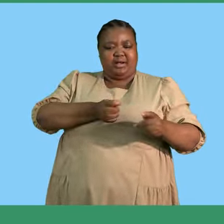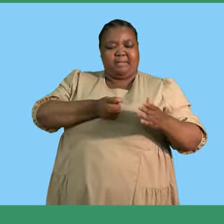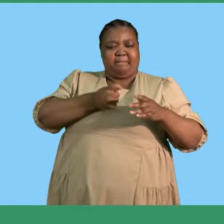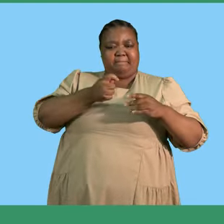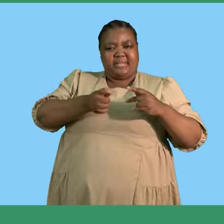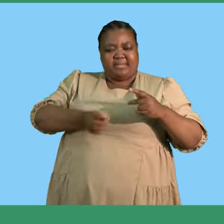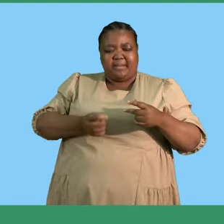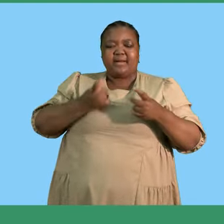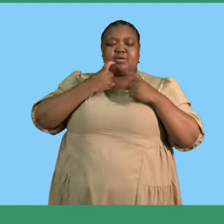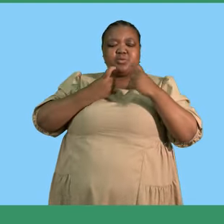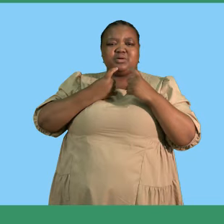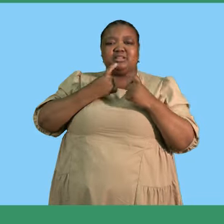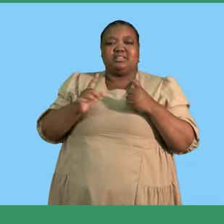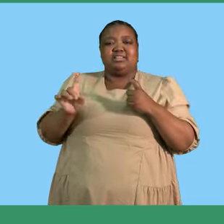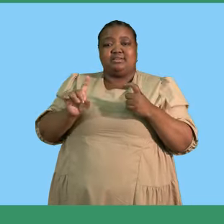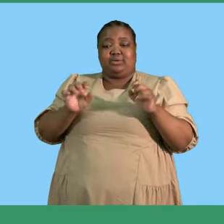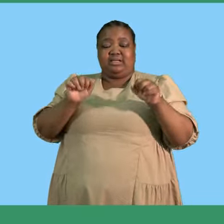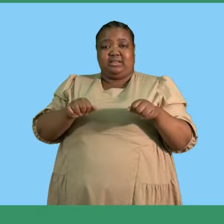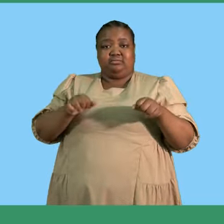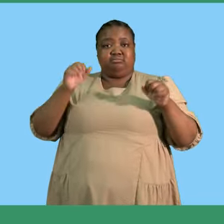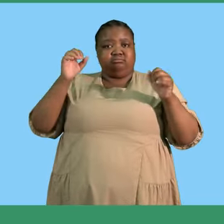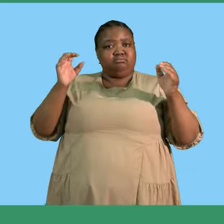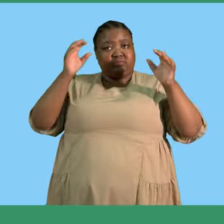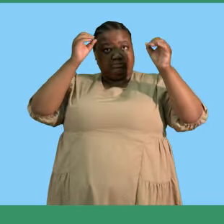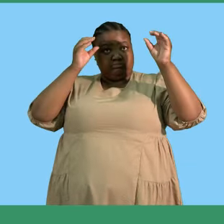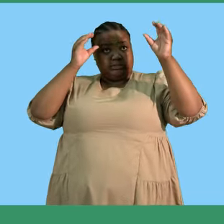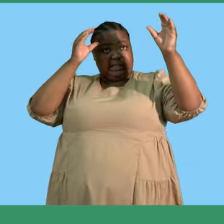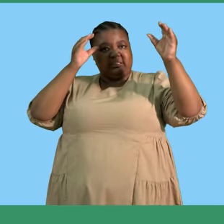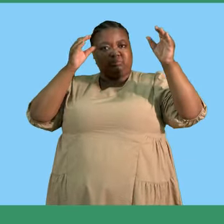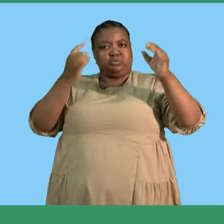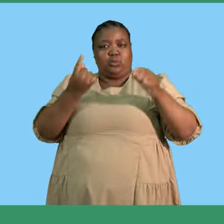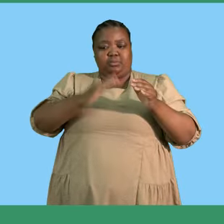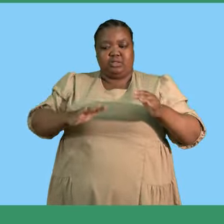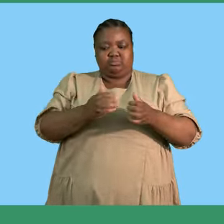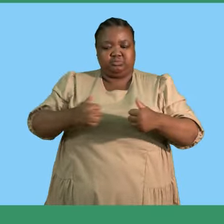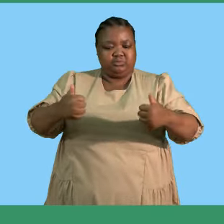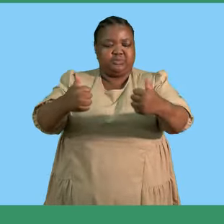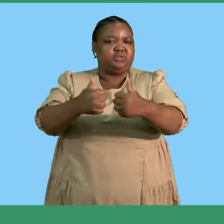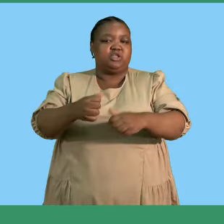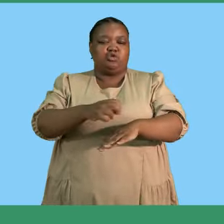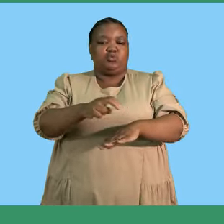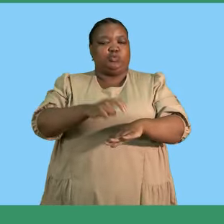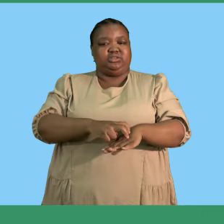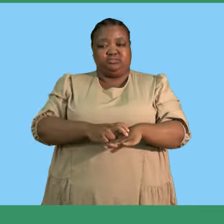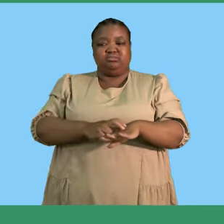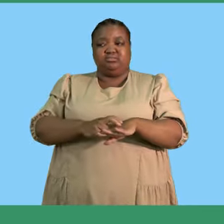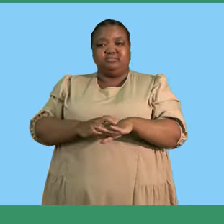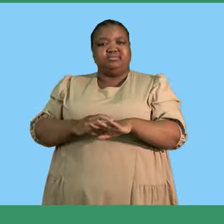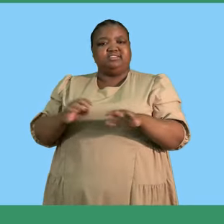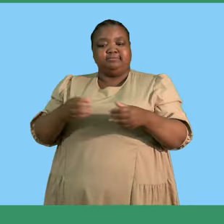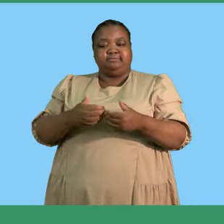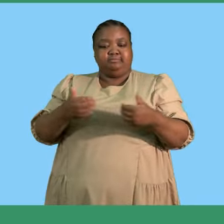products. And these experts do not have to be in one place. They can solve these problems wherever they